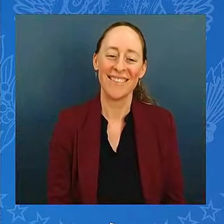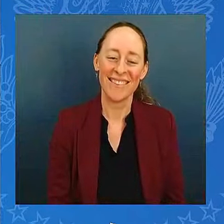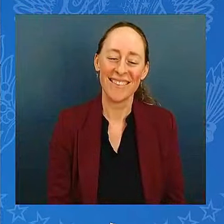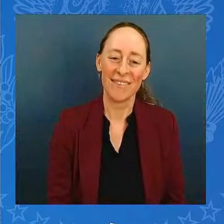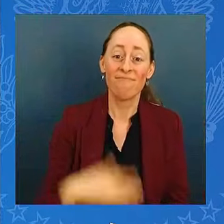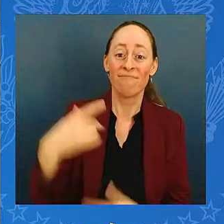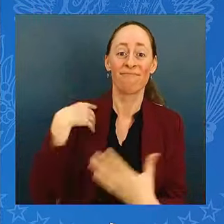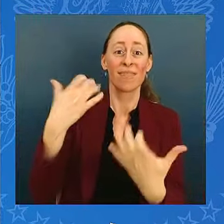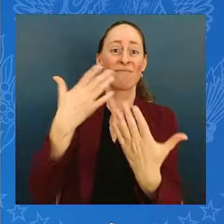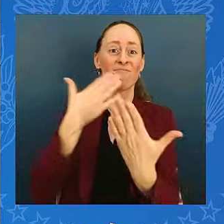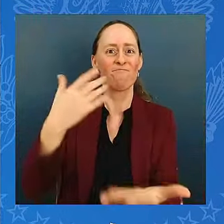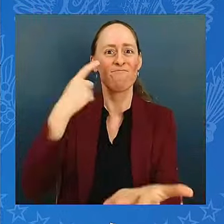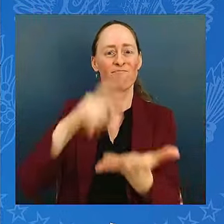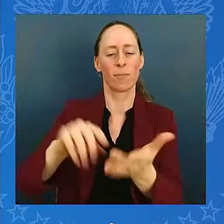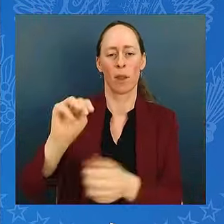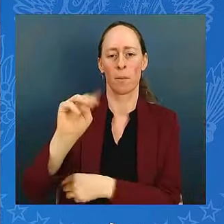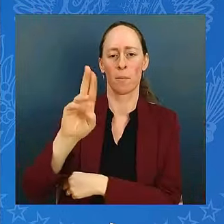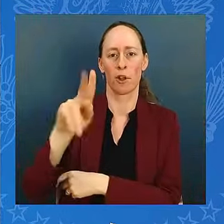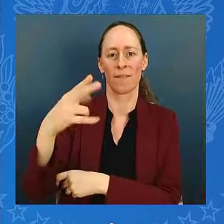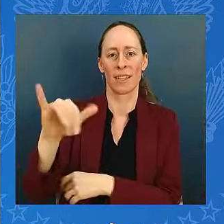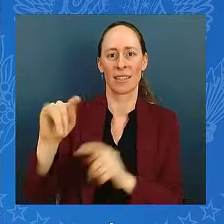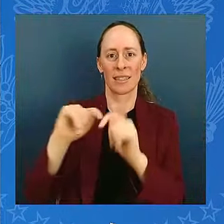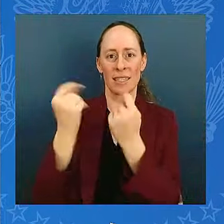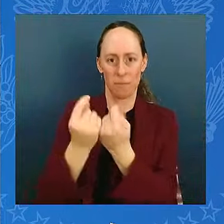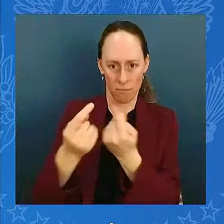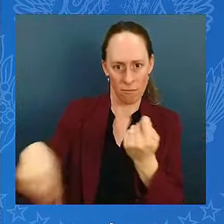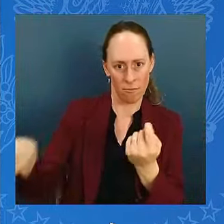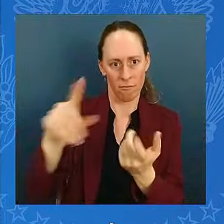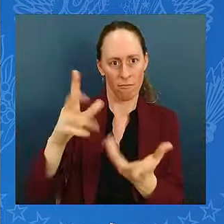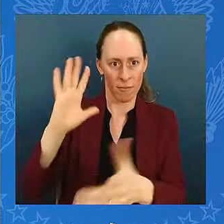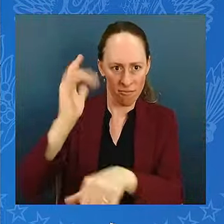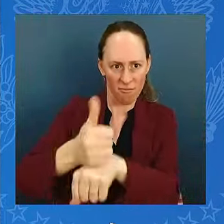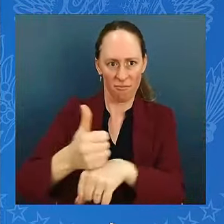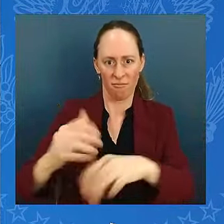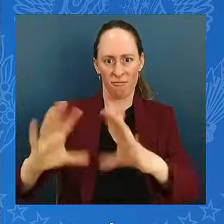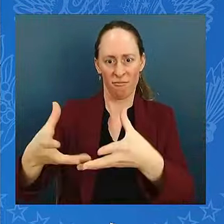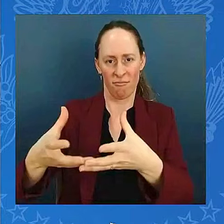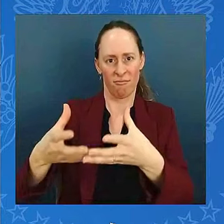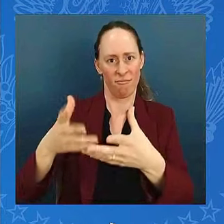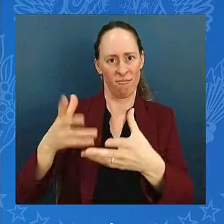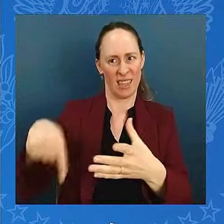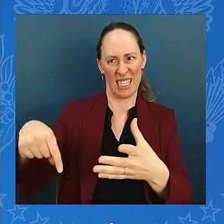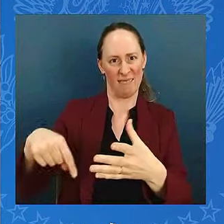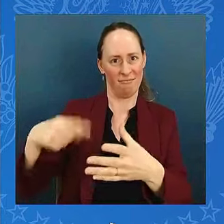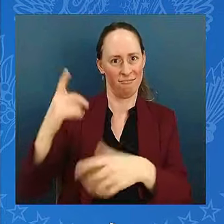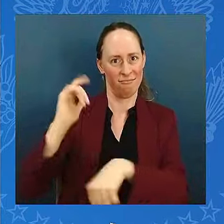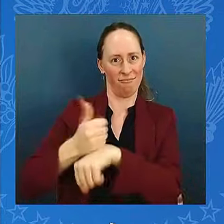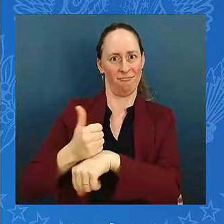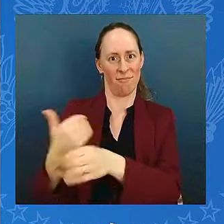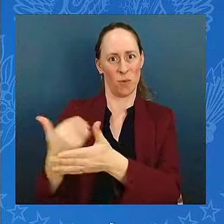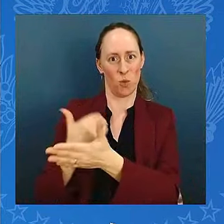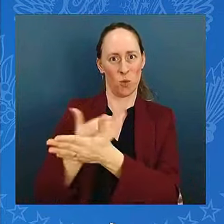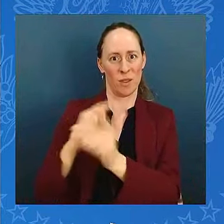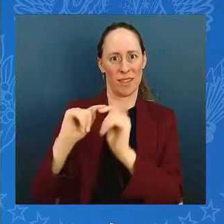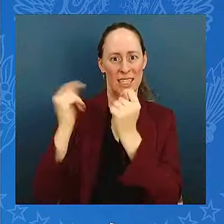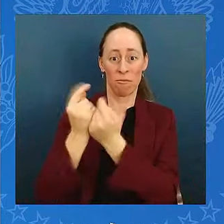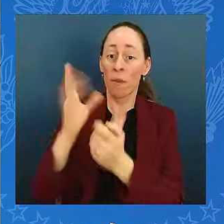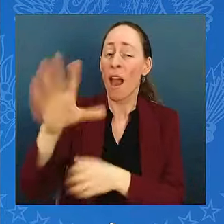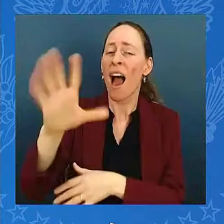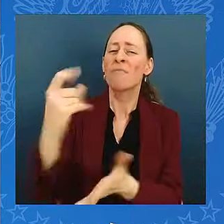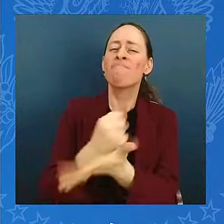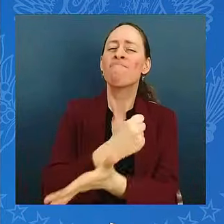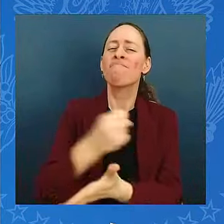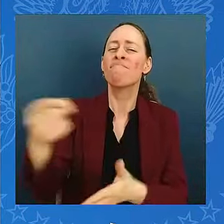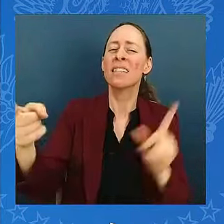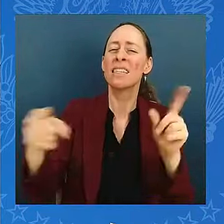to continue this, to be the champions for women's sports. They couldn't be here today because they're representing the great state of New